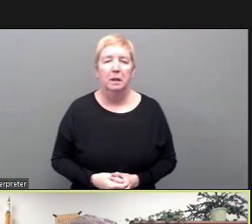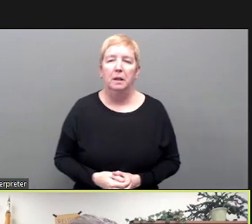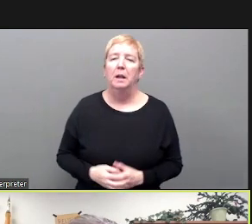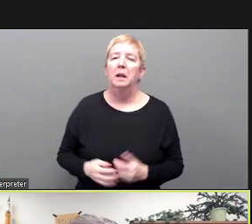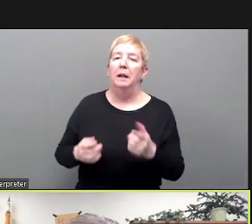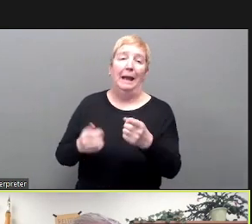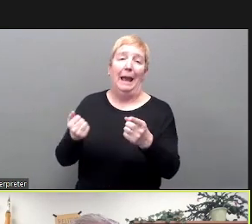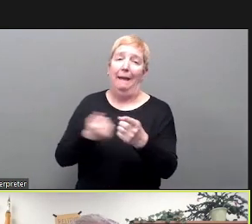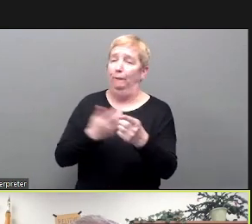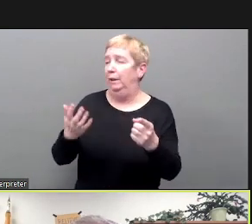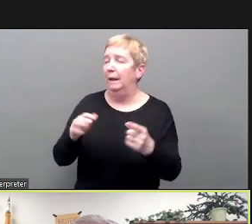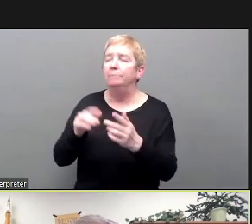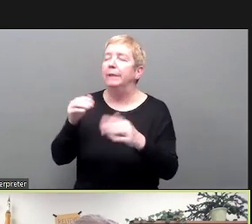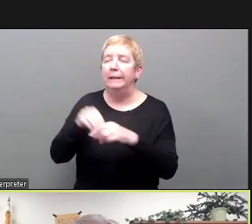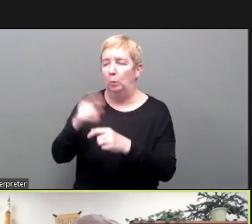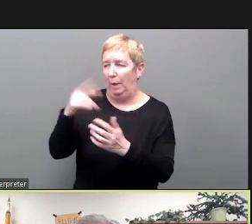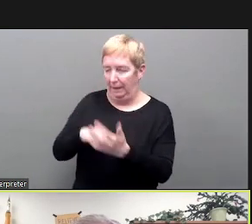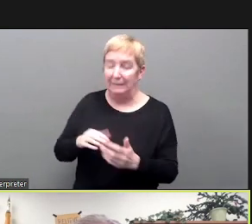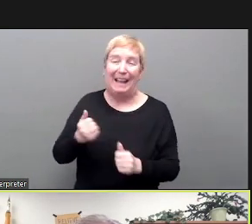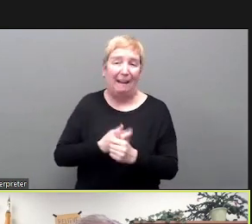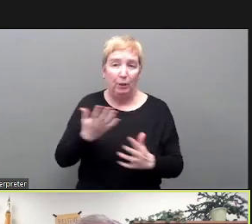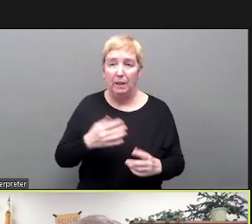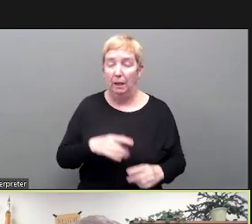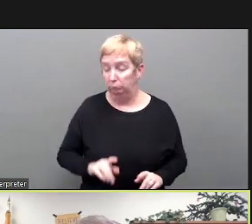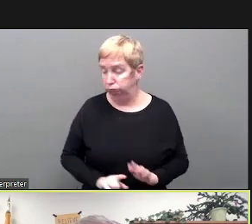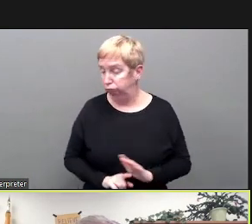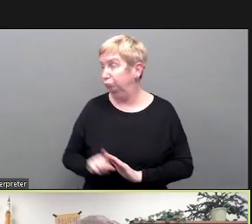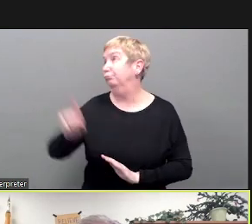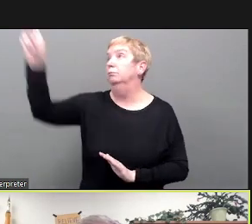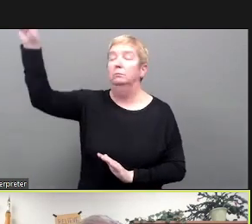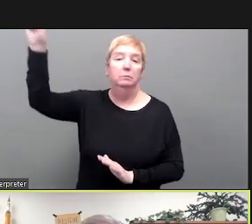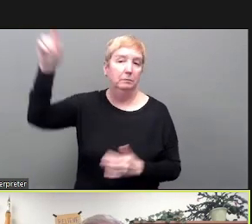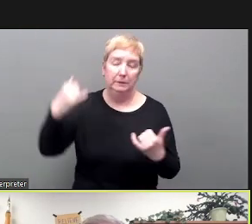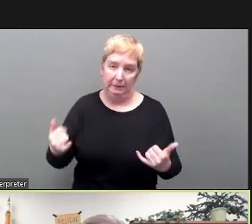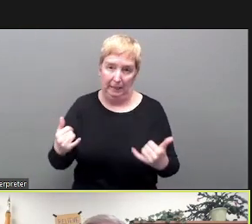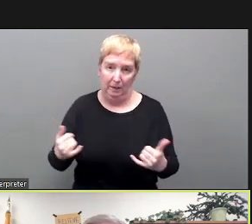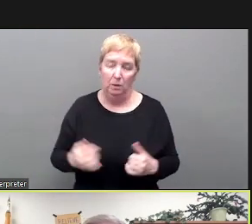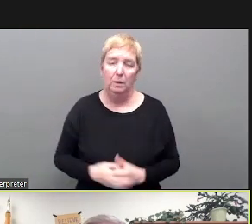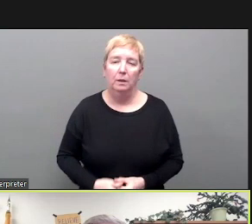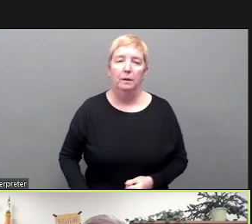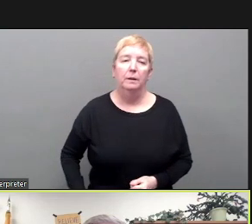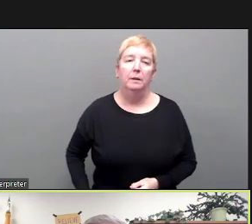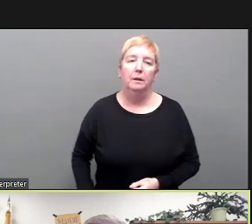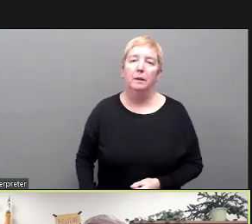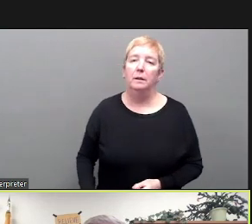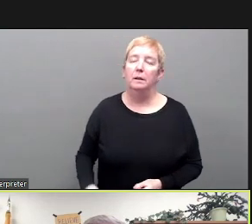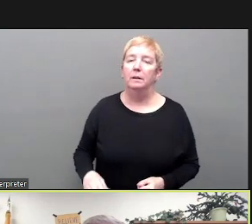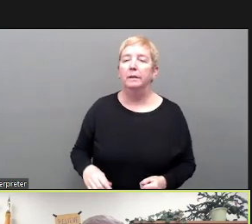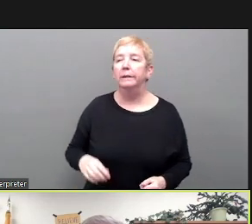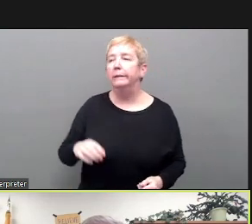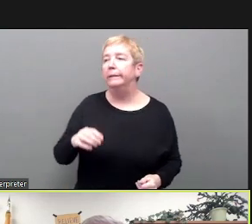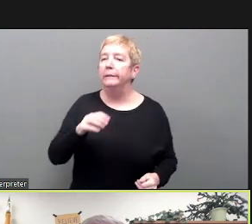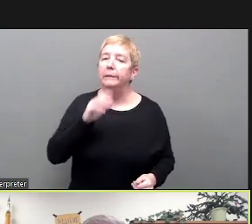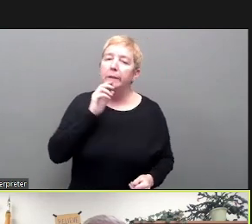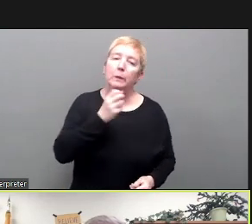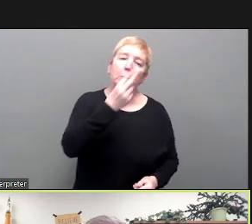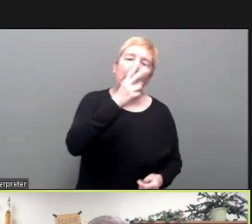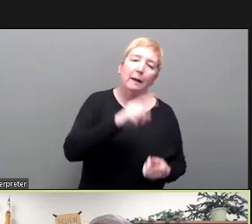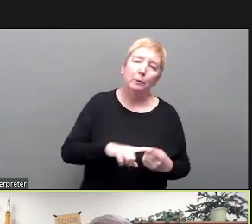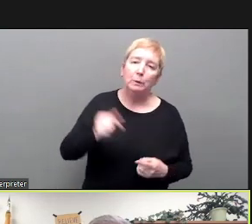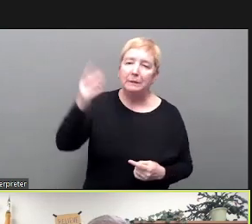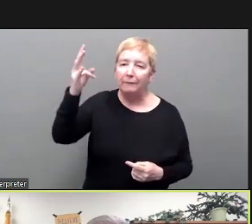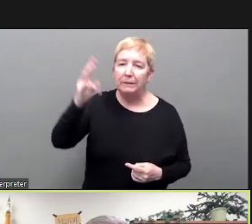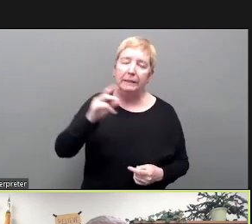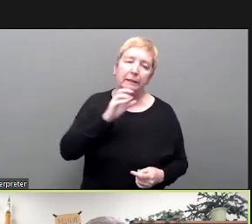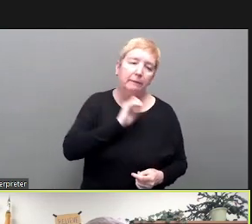up. 18 and over is buried in here as well, but you can see all the age groups, 12 to 17, 5 to 11,